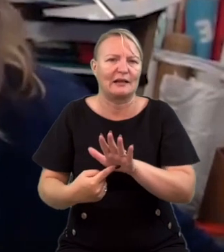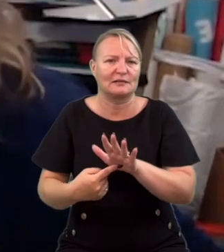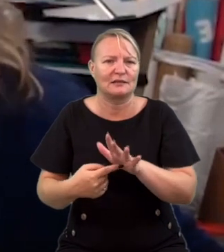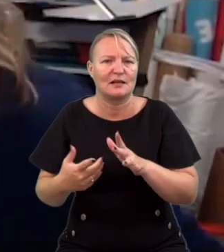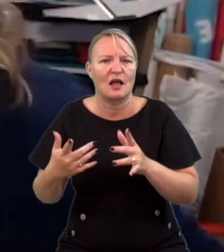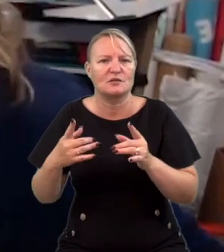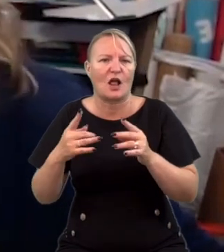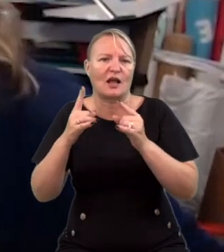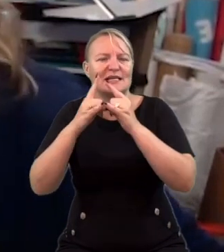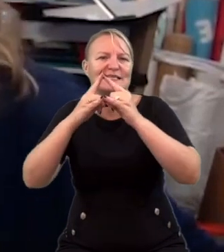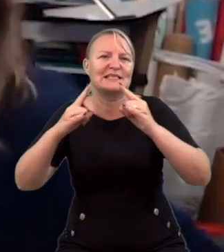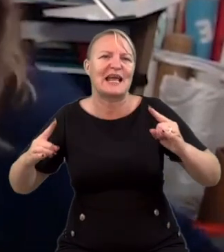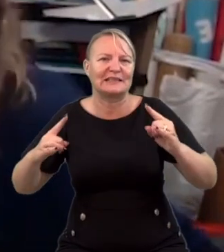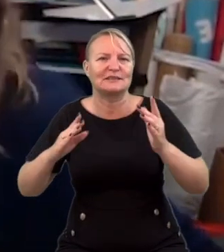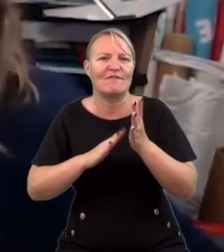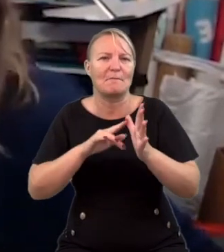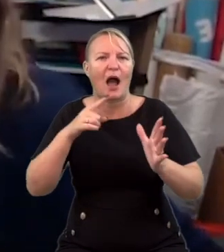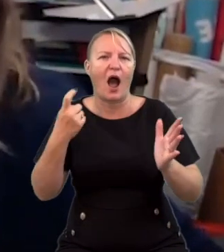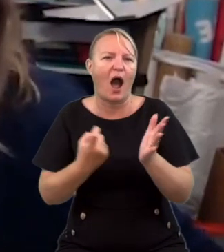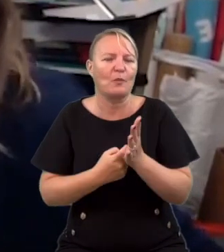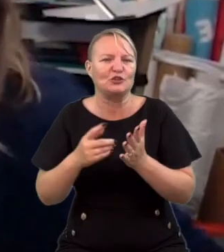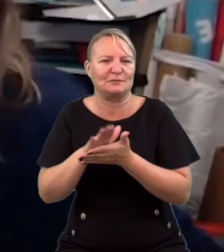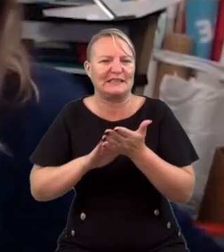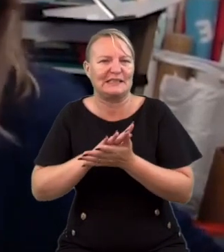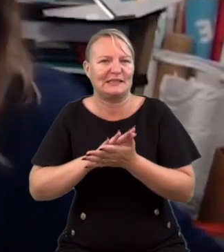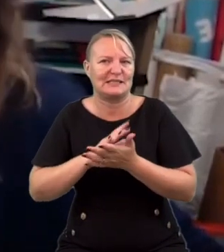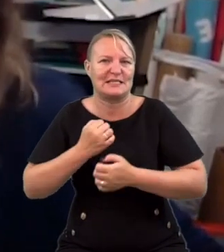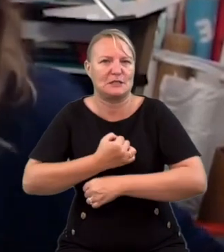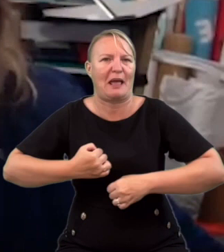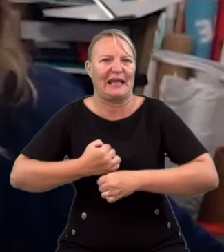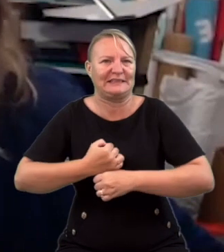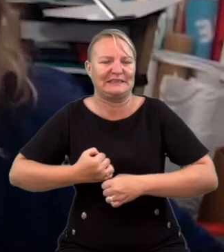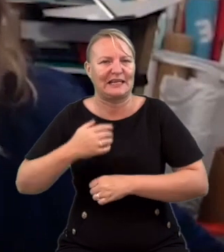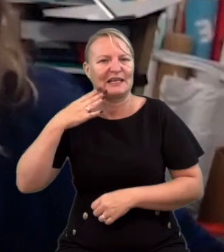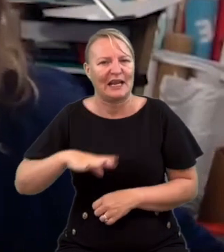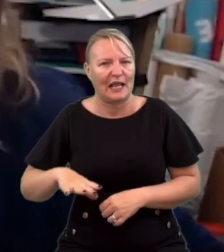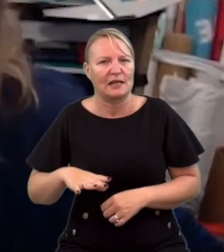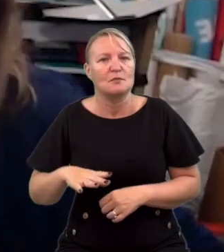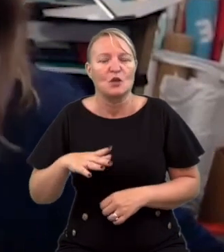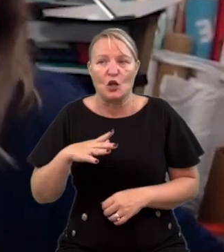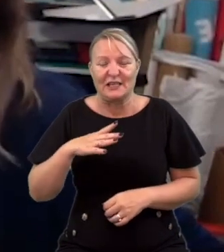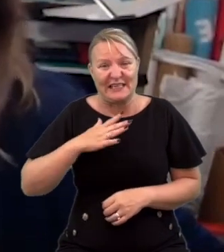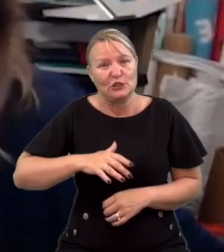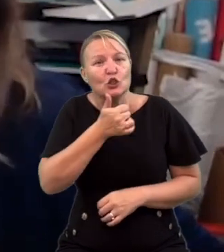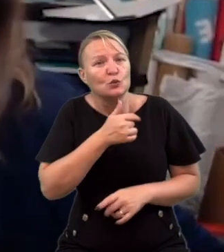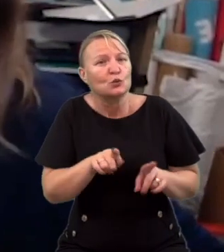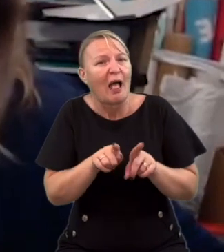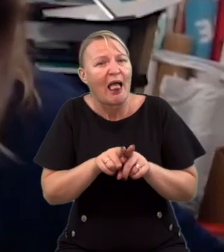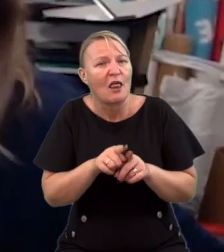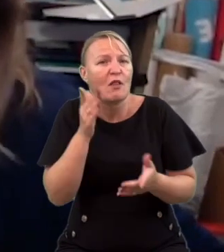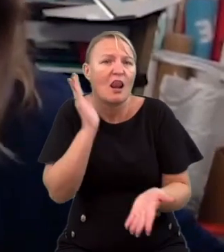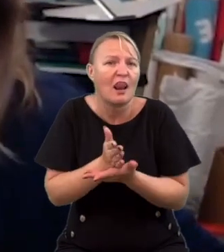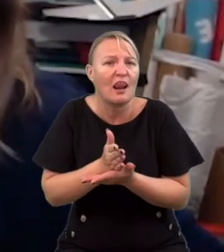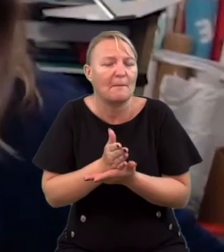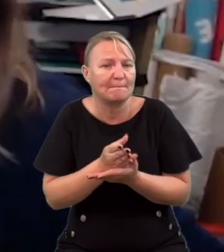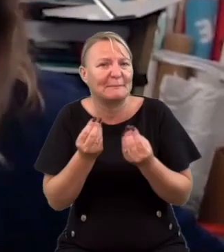represented, and the tent of Ma as the kind of domestic space. But also it was really important that this was a real material. So